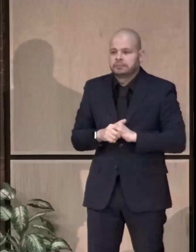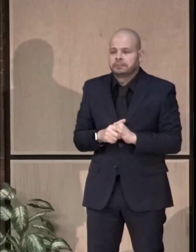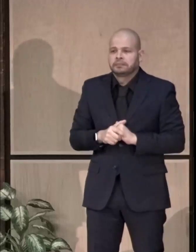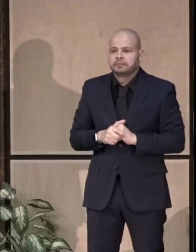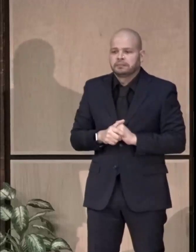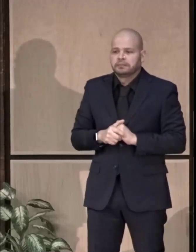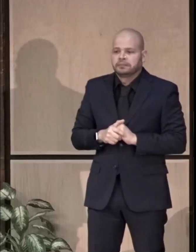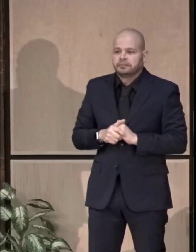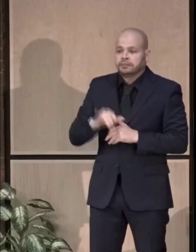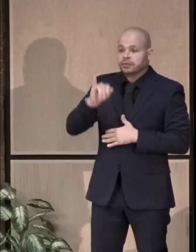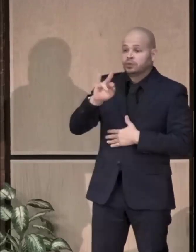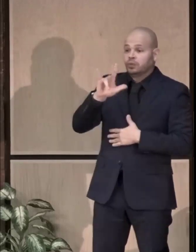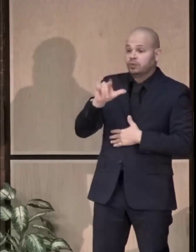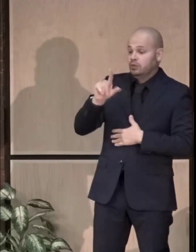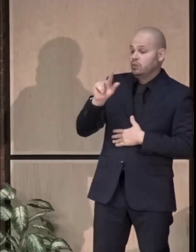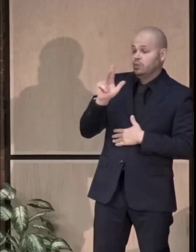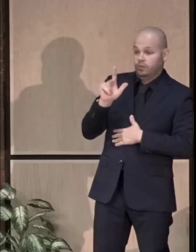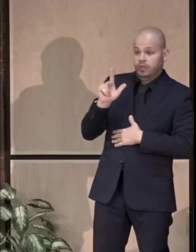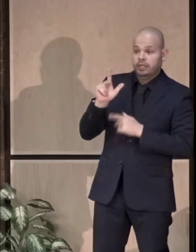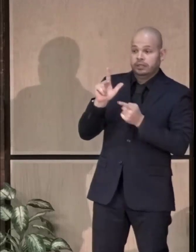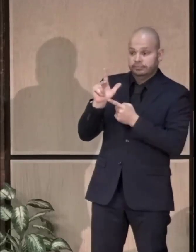of 2023. Yes, sir.